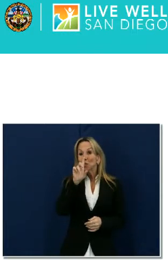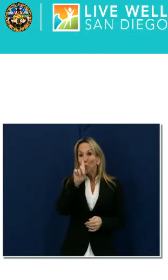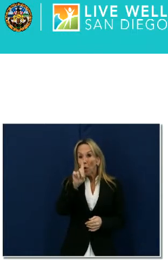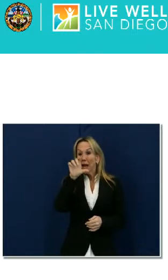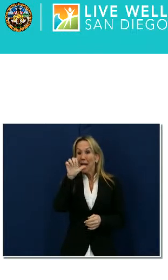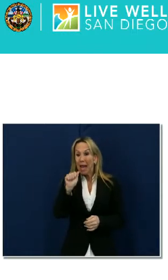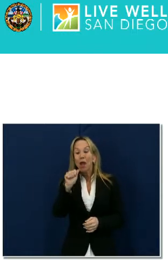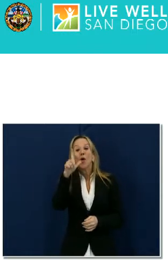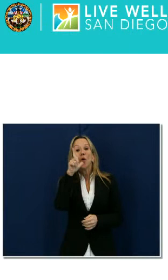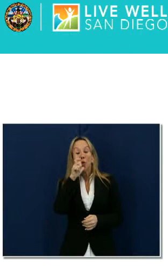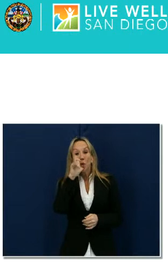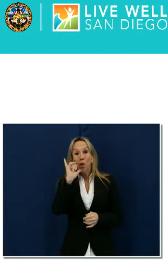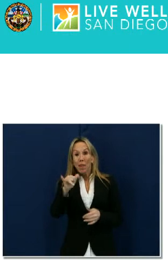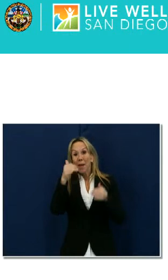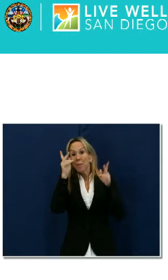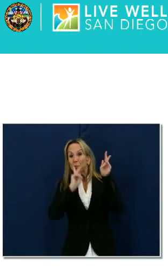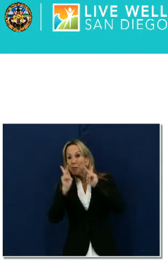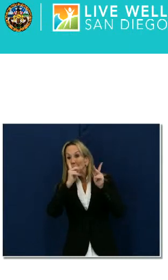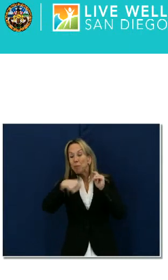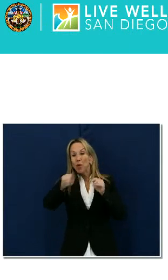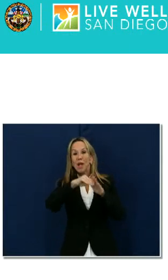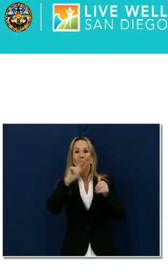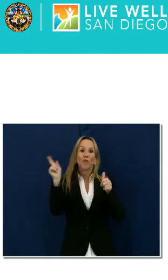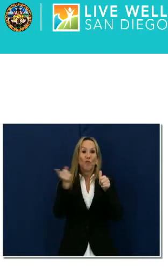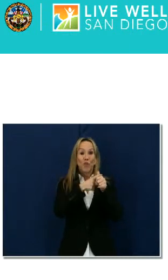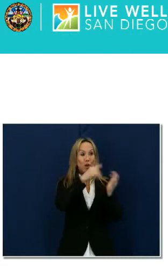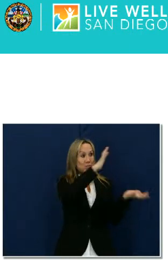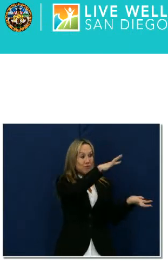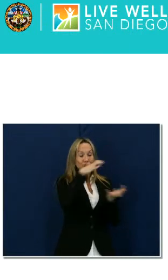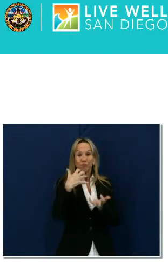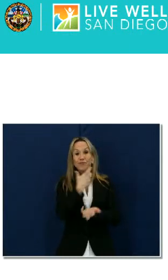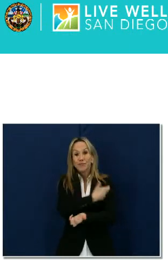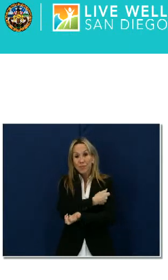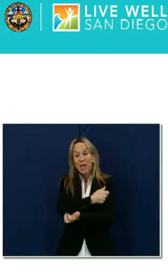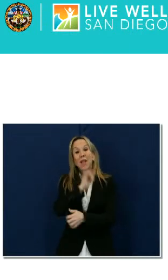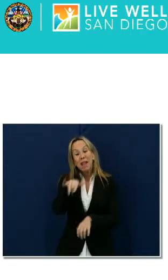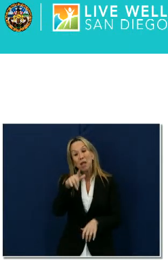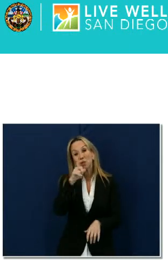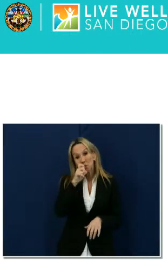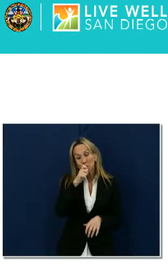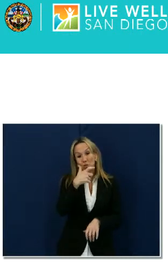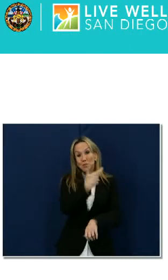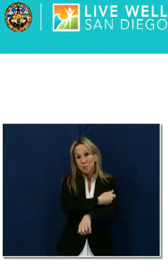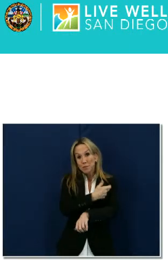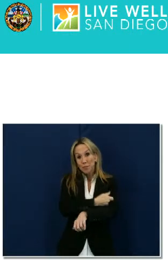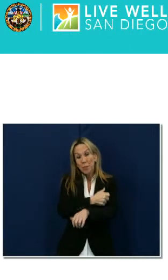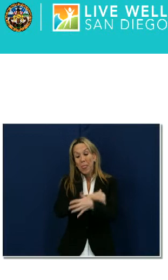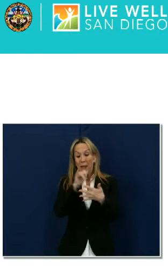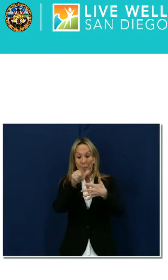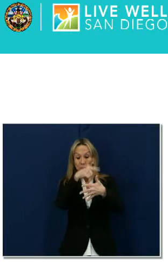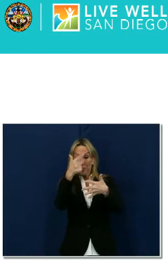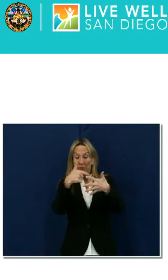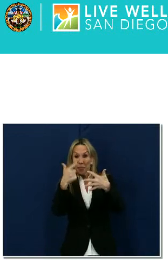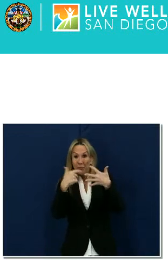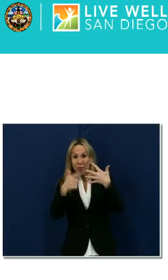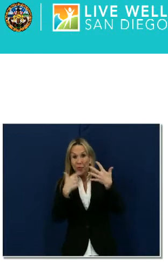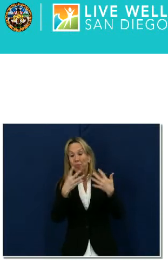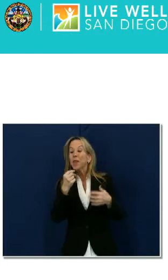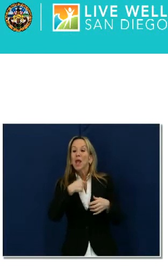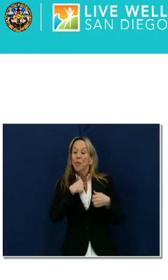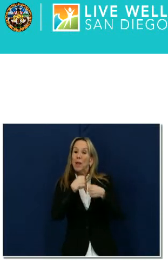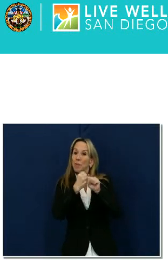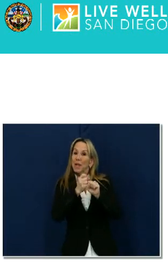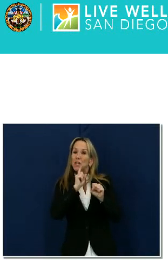that we will treat in the first batches that come in, and this is the order in which we do it. Again, we've broken it out of an effort to